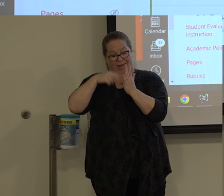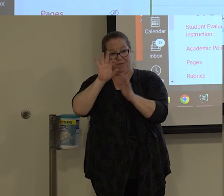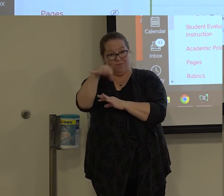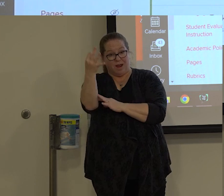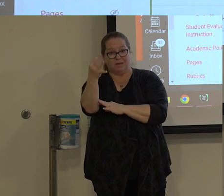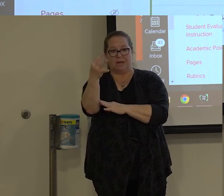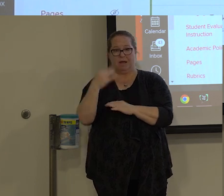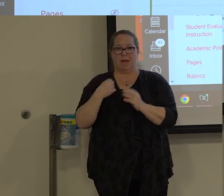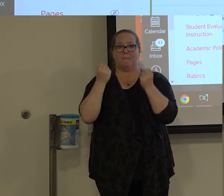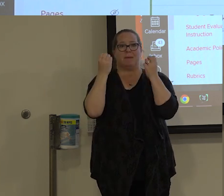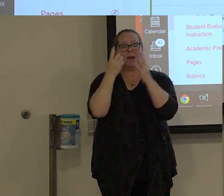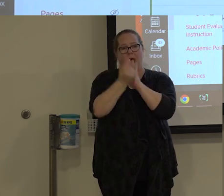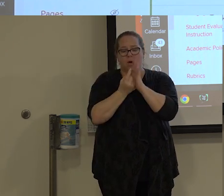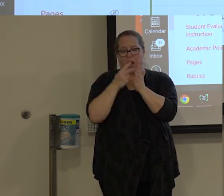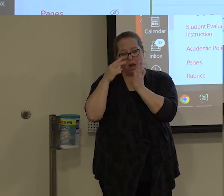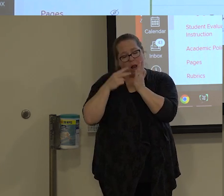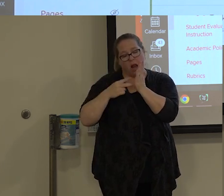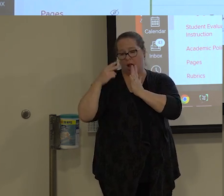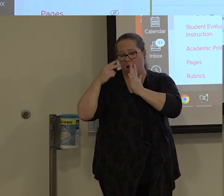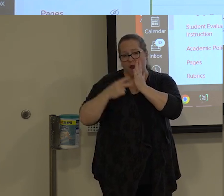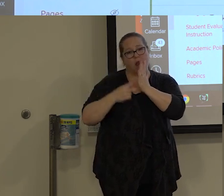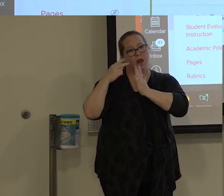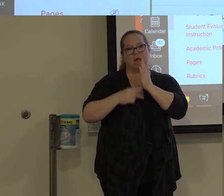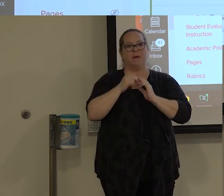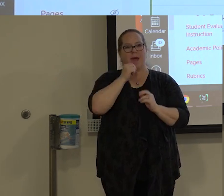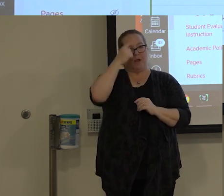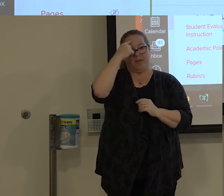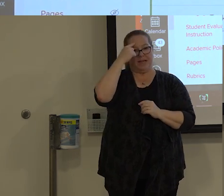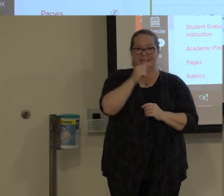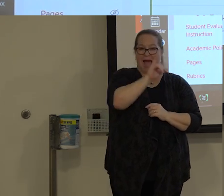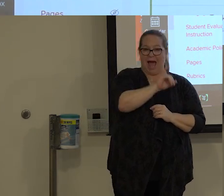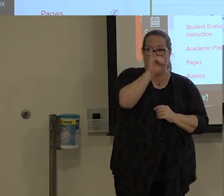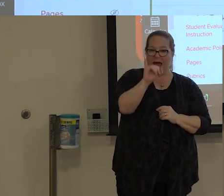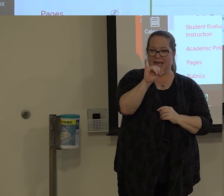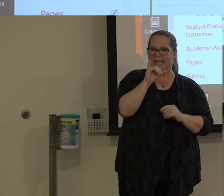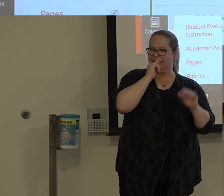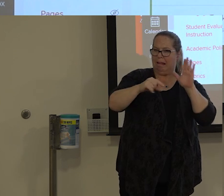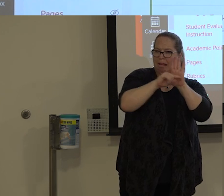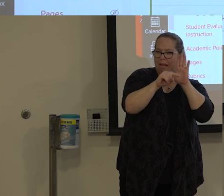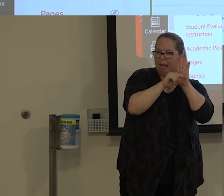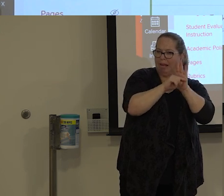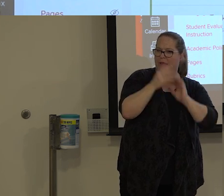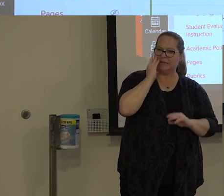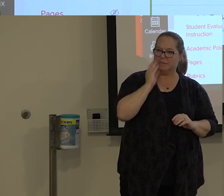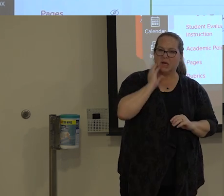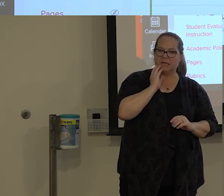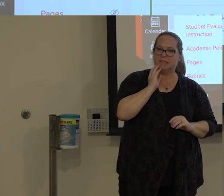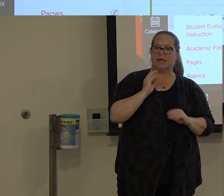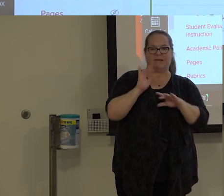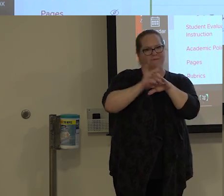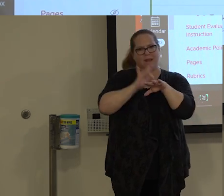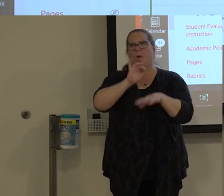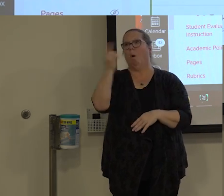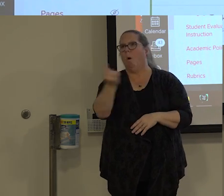I spend multiple hours per week on this course alone, but I do not think the II format is taking away from my learning experience. Availability is always